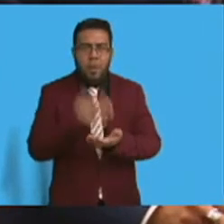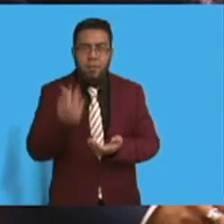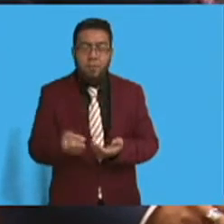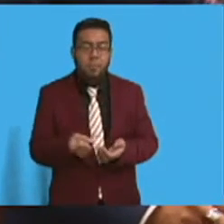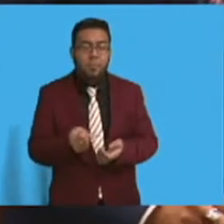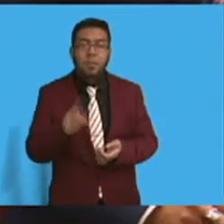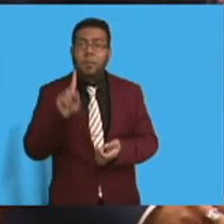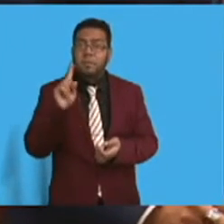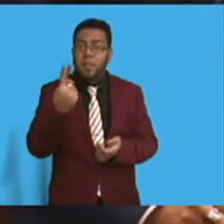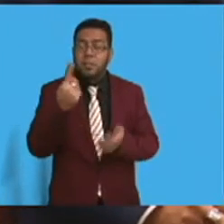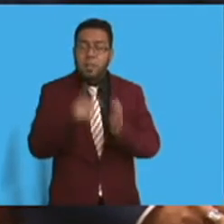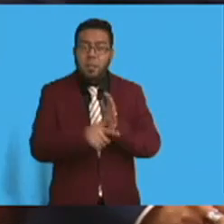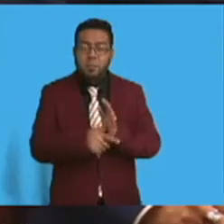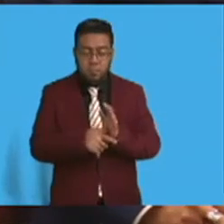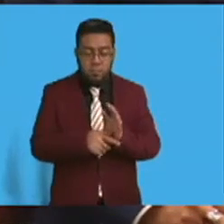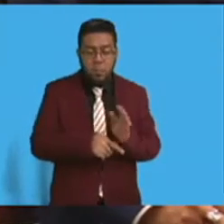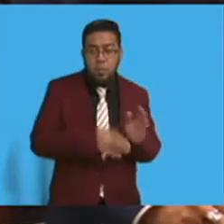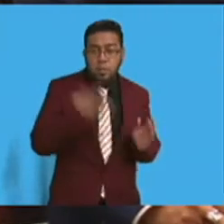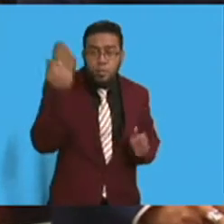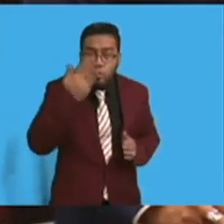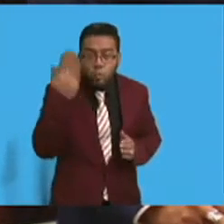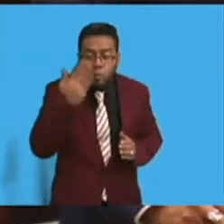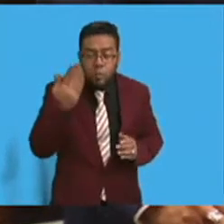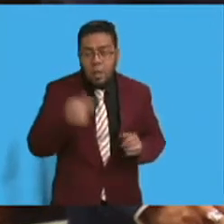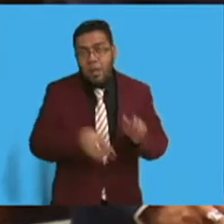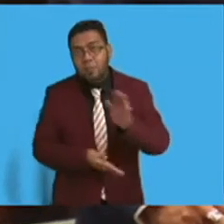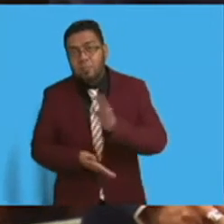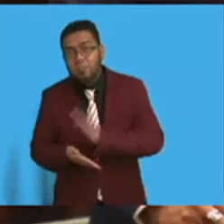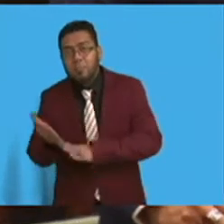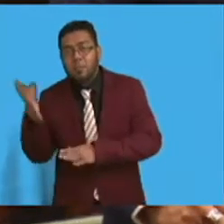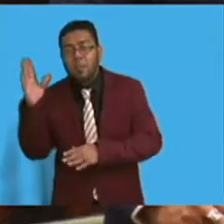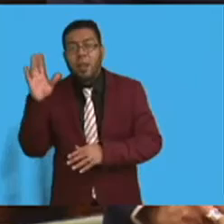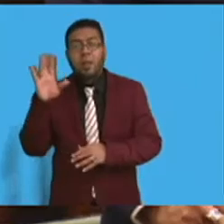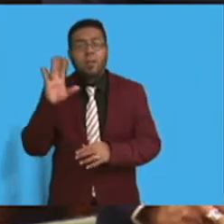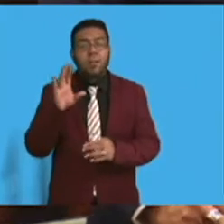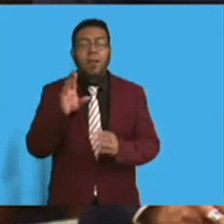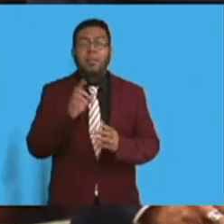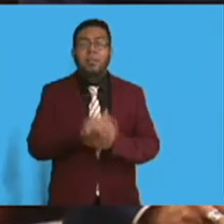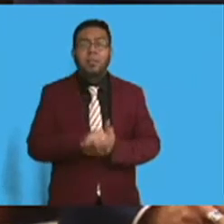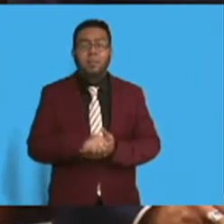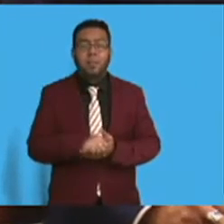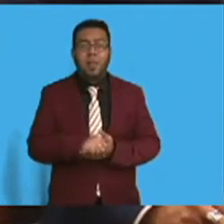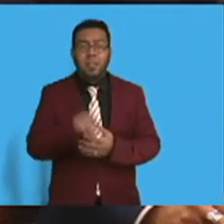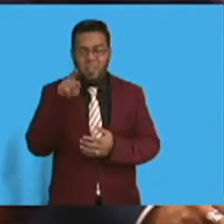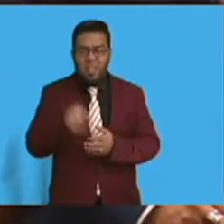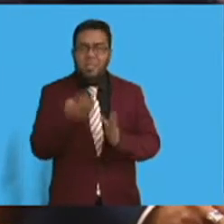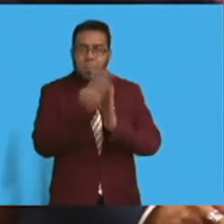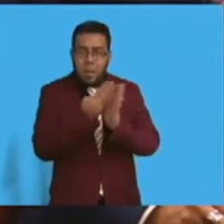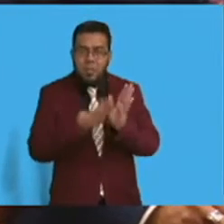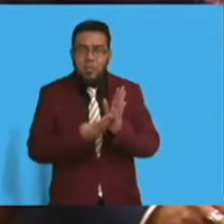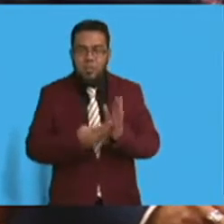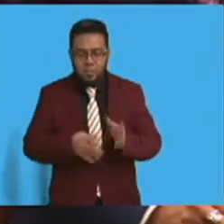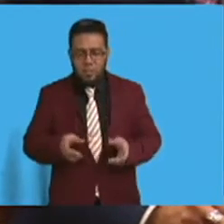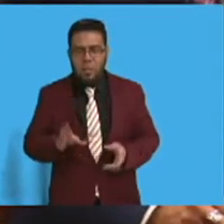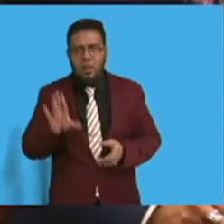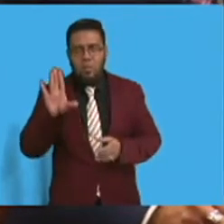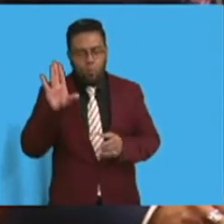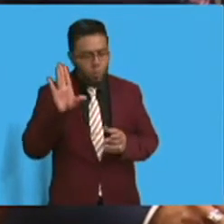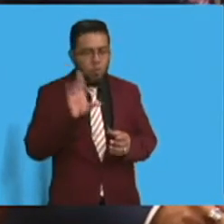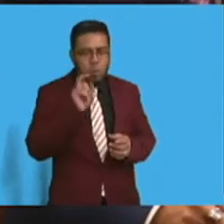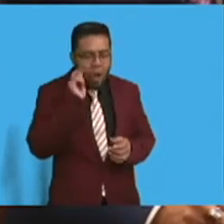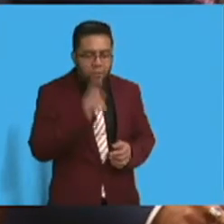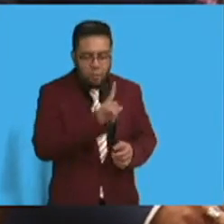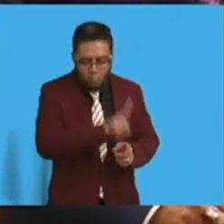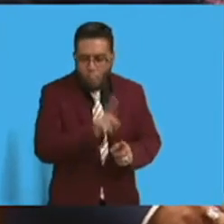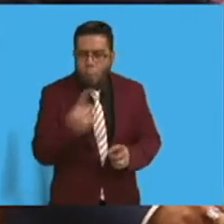to those going on to higher and tertiary education, to their parents, and to those in the later stages of their life, this budget delivers every member of every family